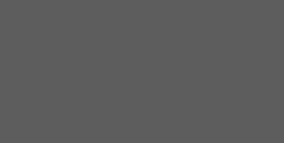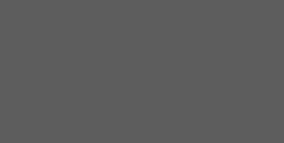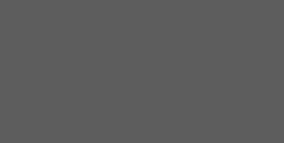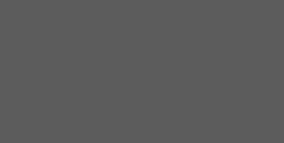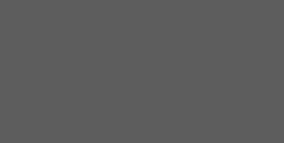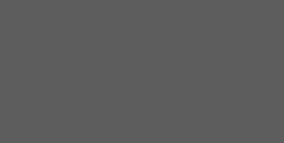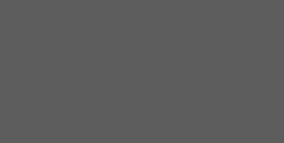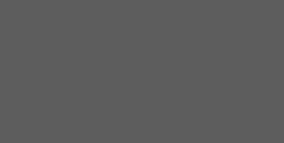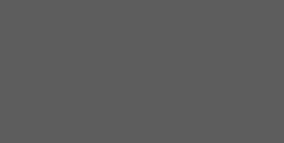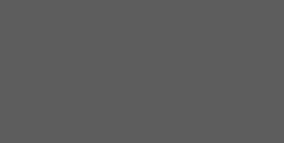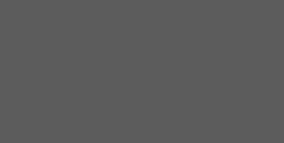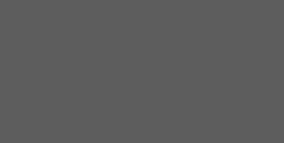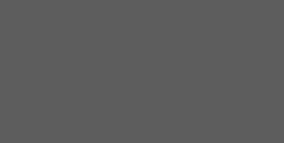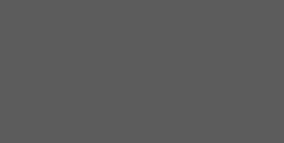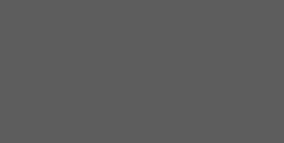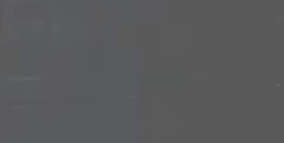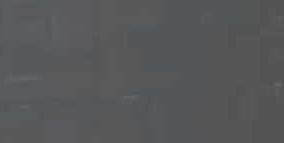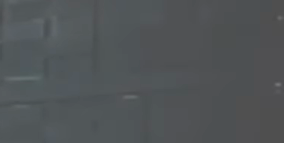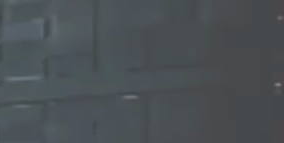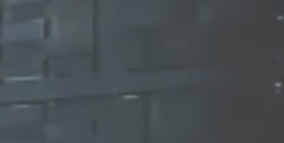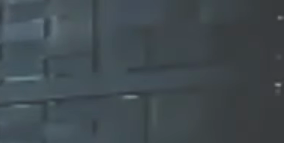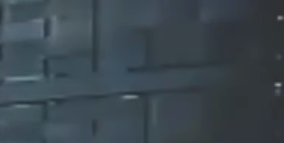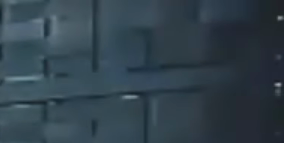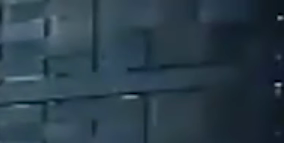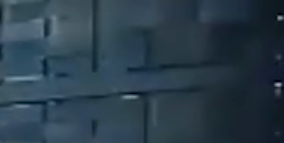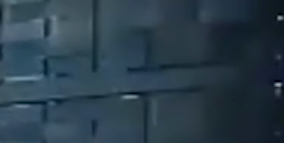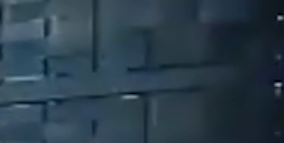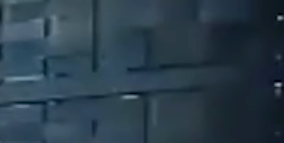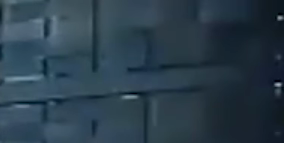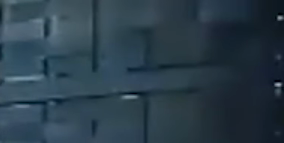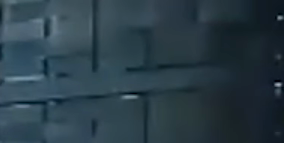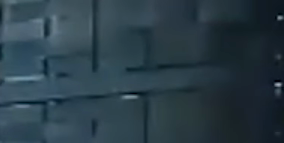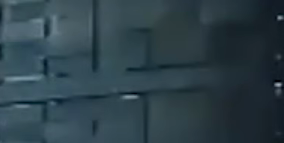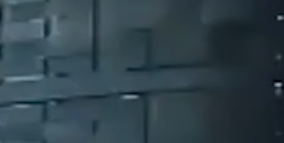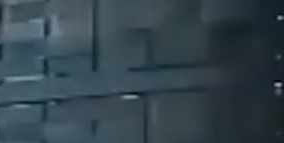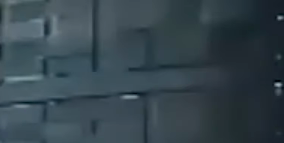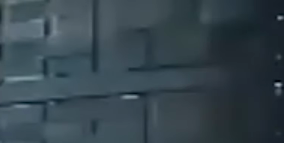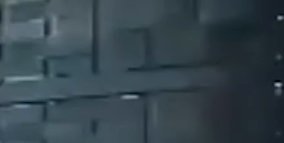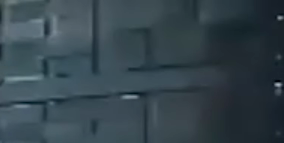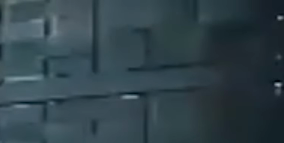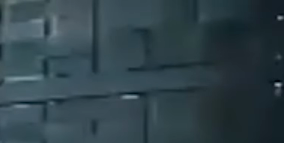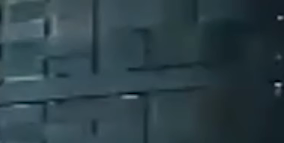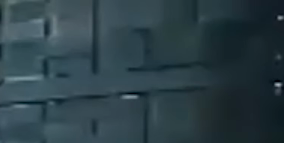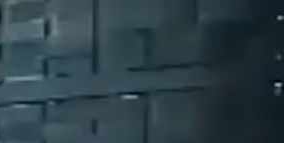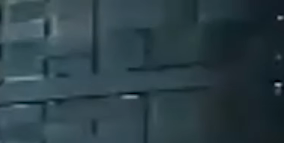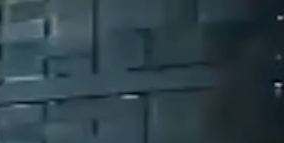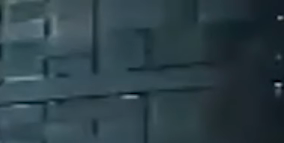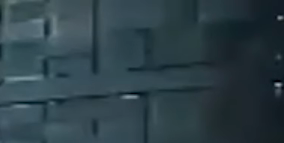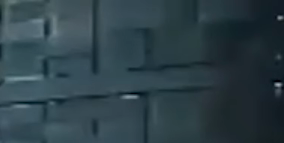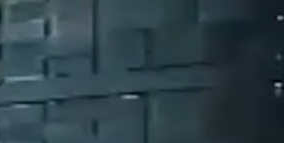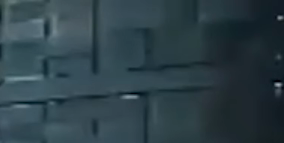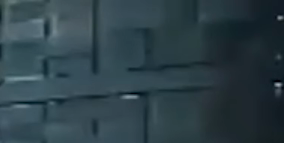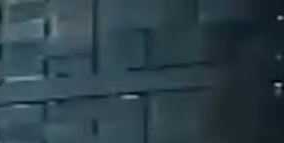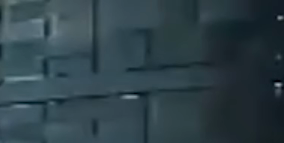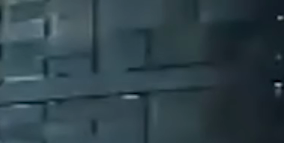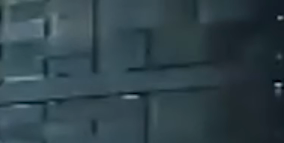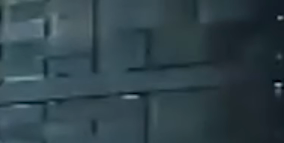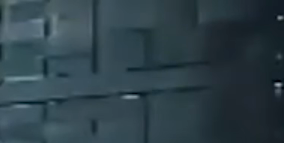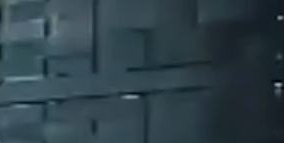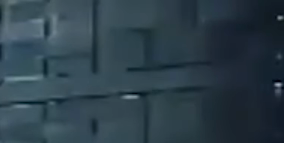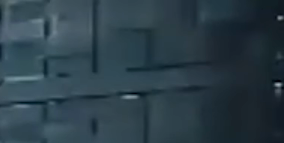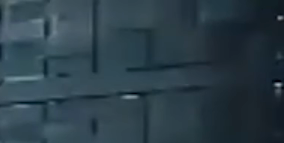Connie, I'm going to turn it over to you to let you kind of introduce yourself and kind of give everybody an introduction to the session that you're going to be doing for